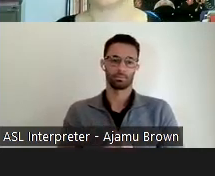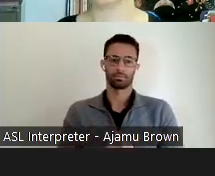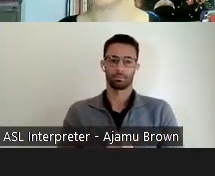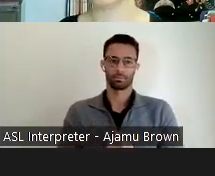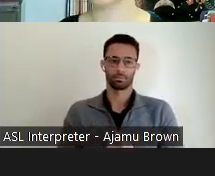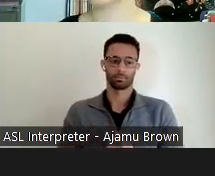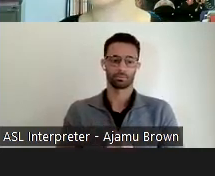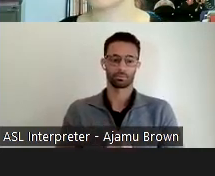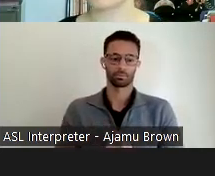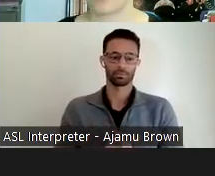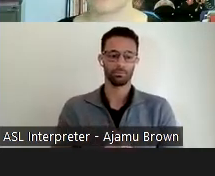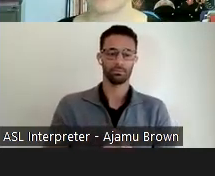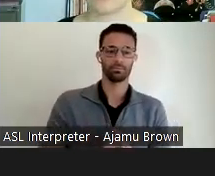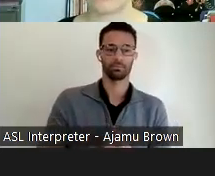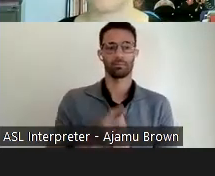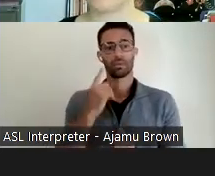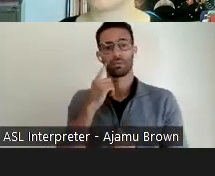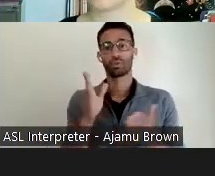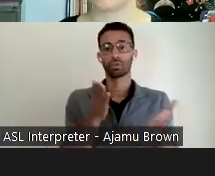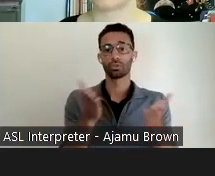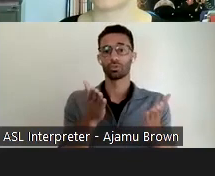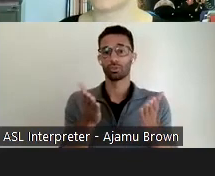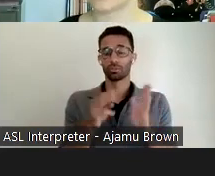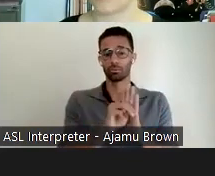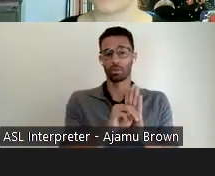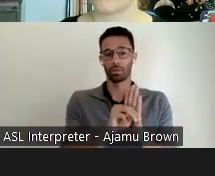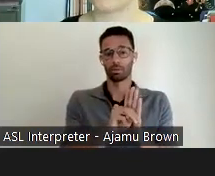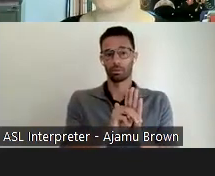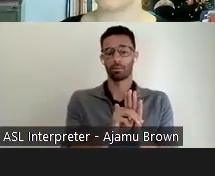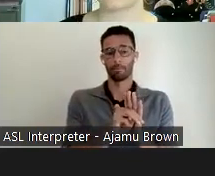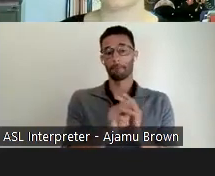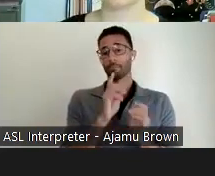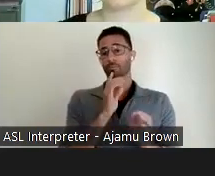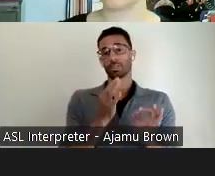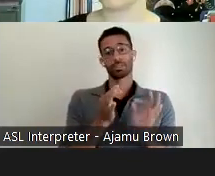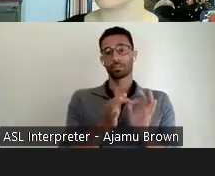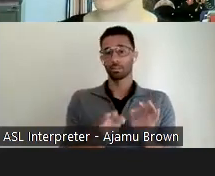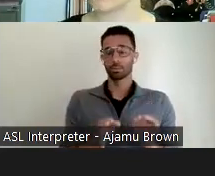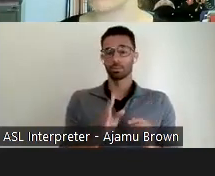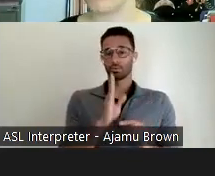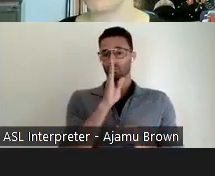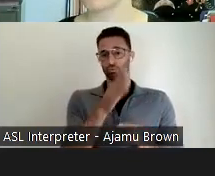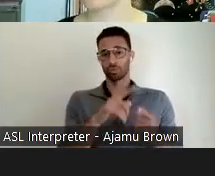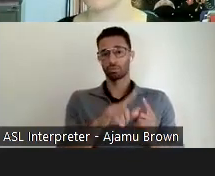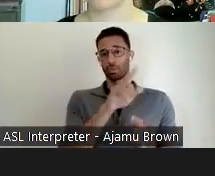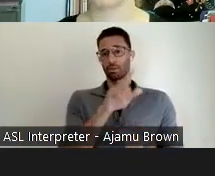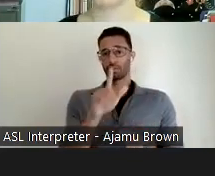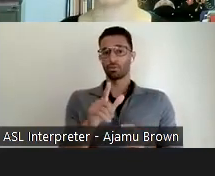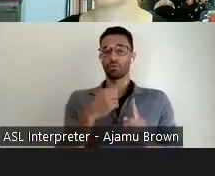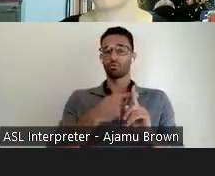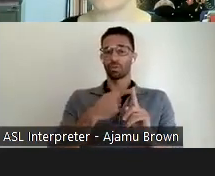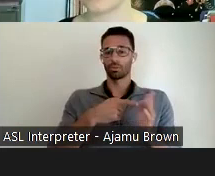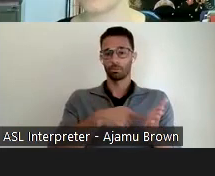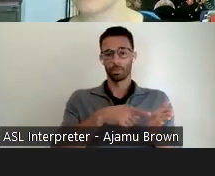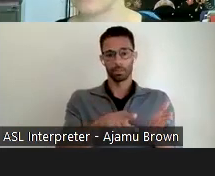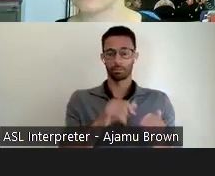In terms of the service model, it's really simple. We do direct to landlord rental payments. We do not